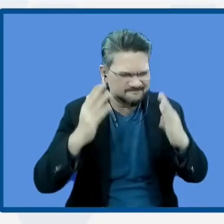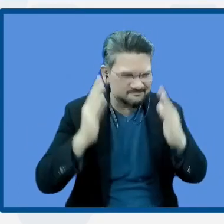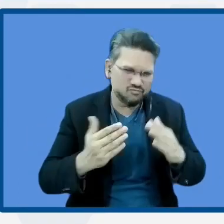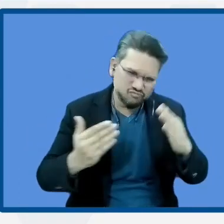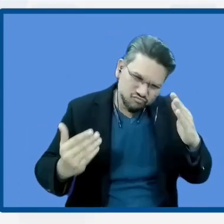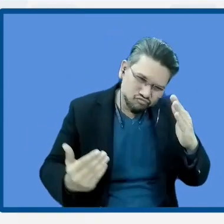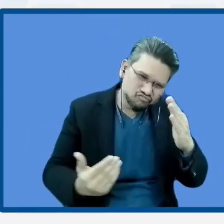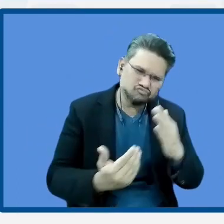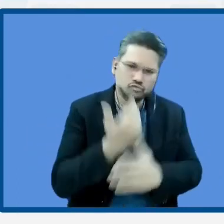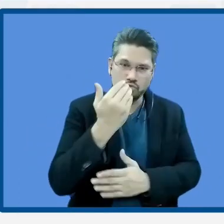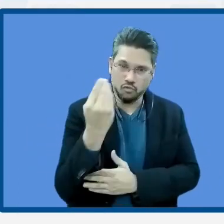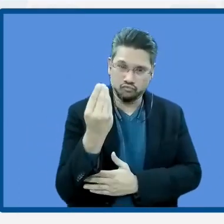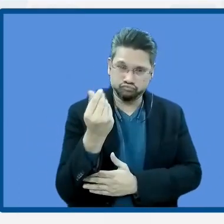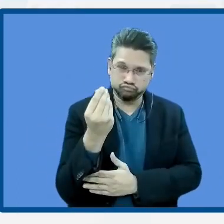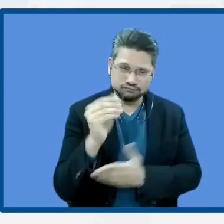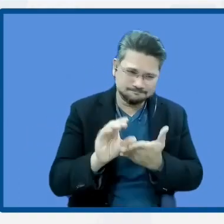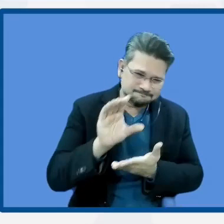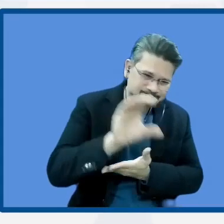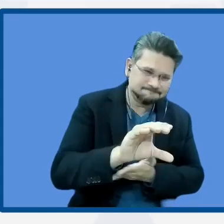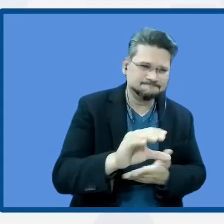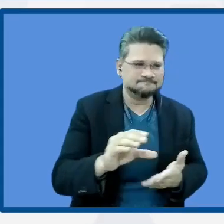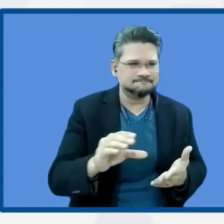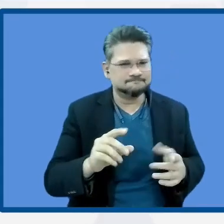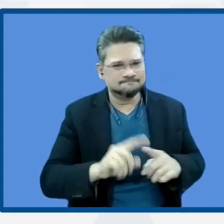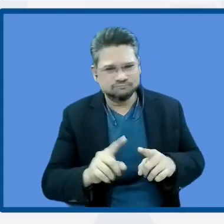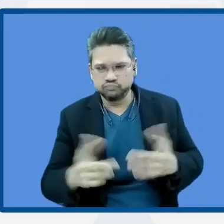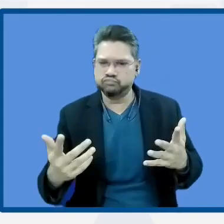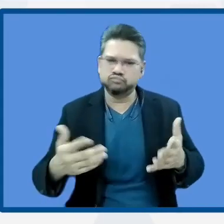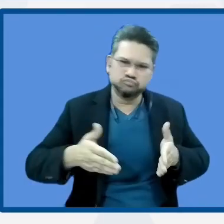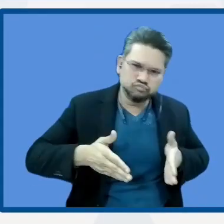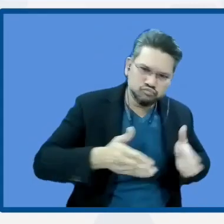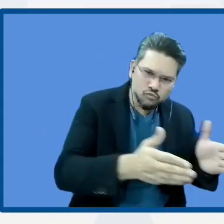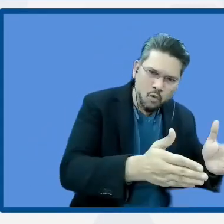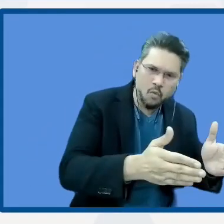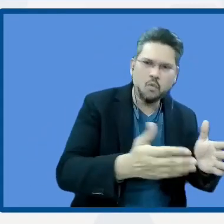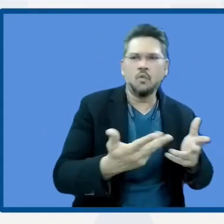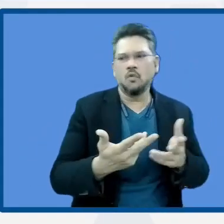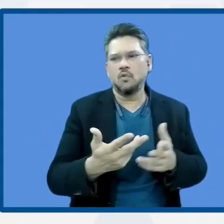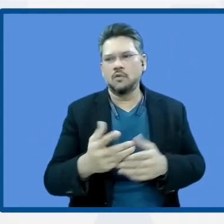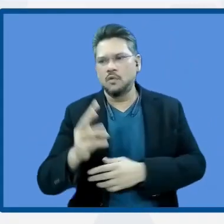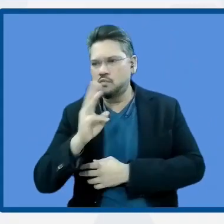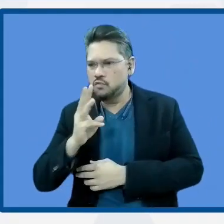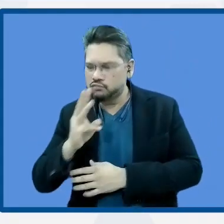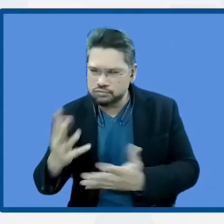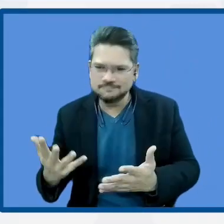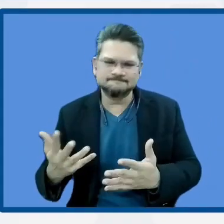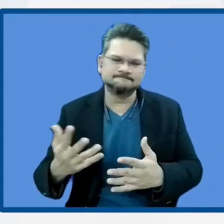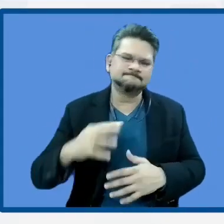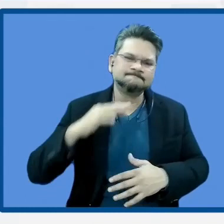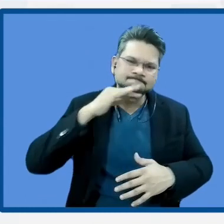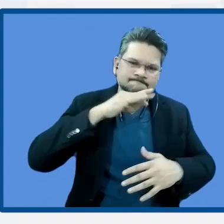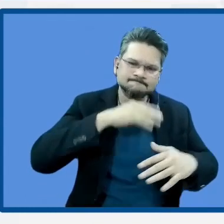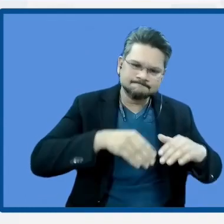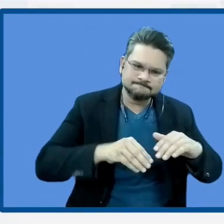whether it's in roads, water infrastructure, sewage, infrastructure, safety,